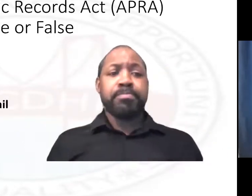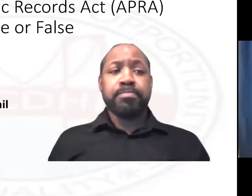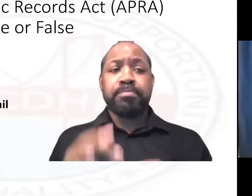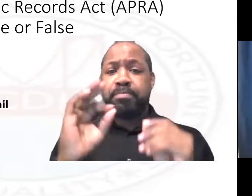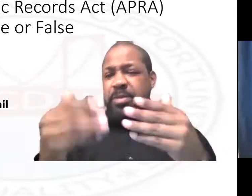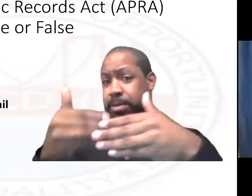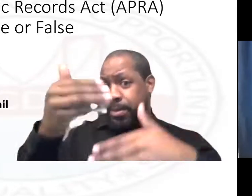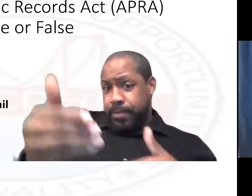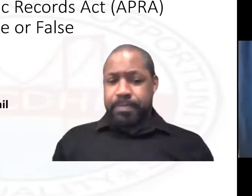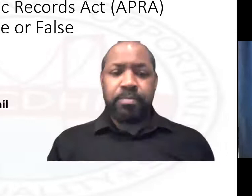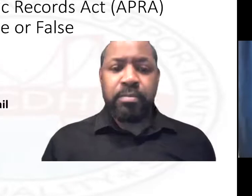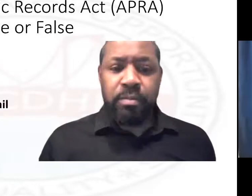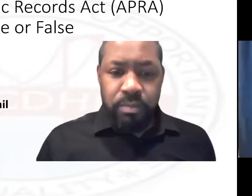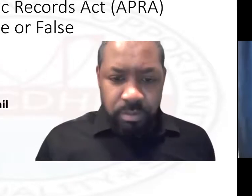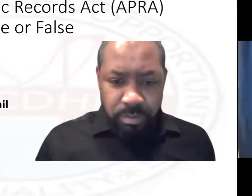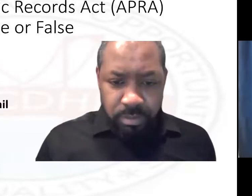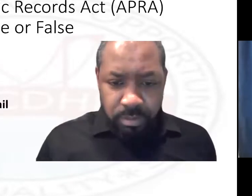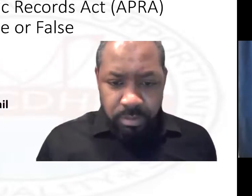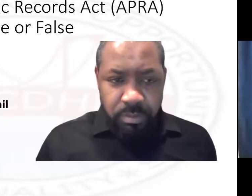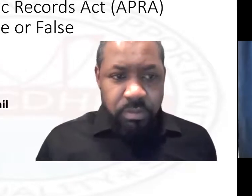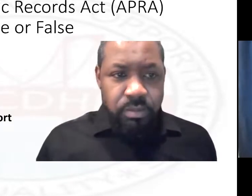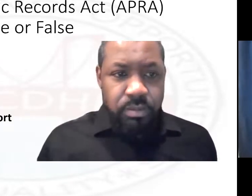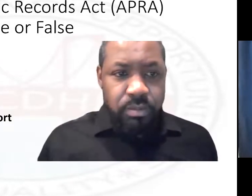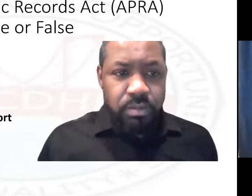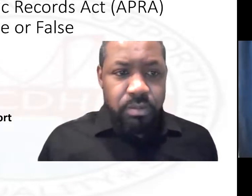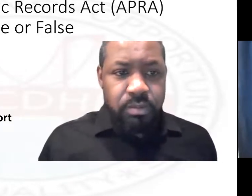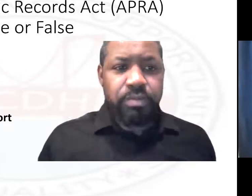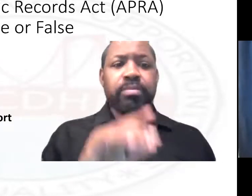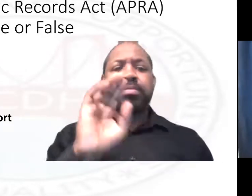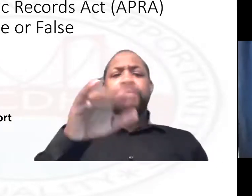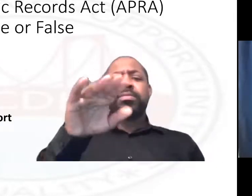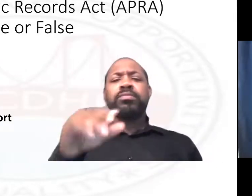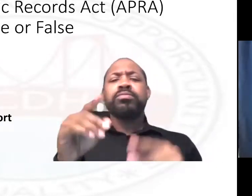they could read through the list. That is allowed. Next slide.